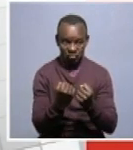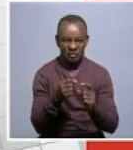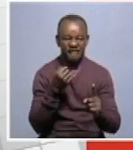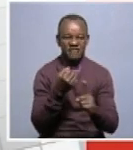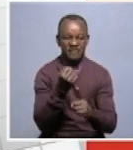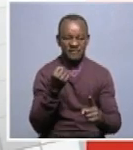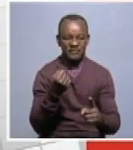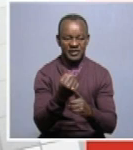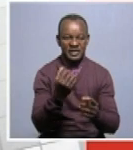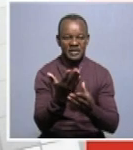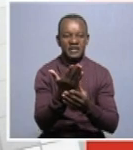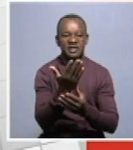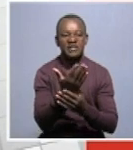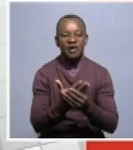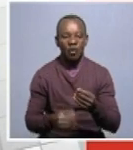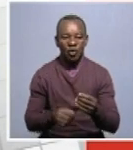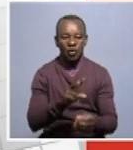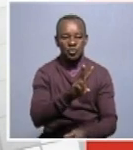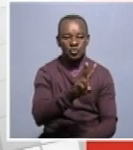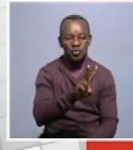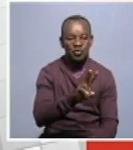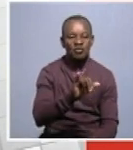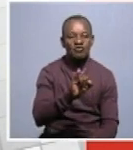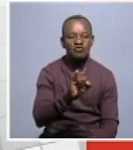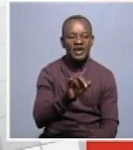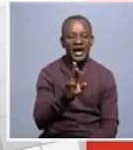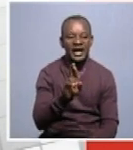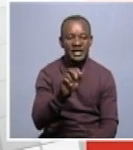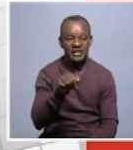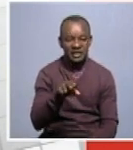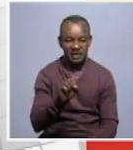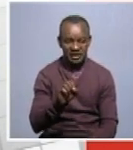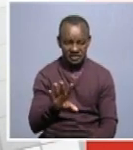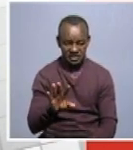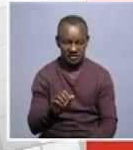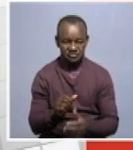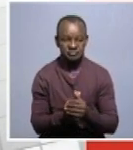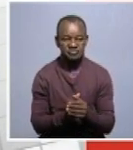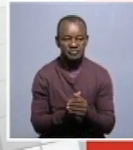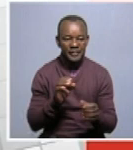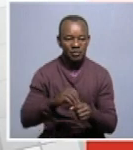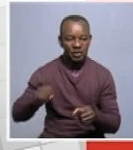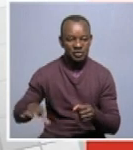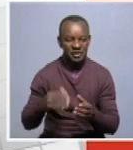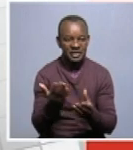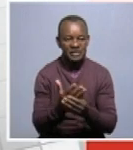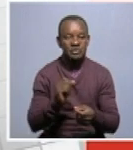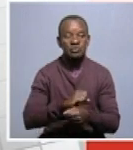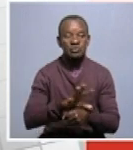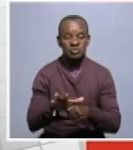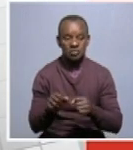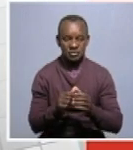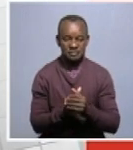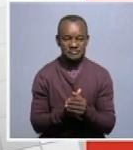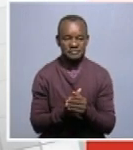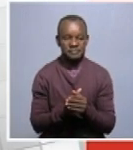the current evidence shows that most vaccines have good protection against all variants,